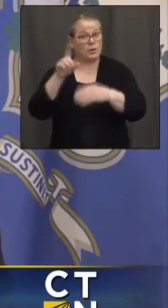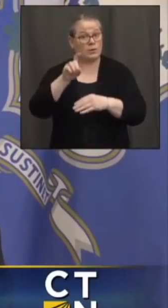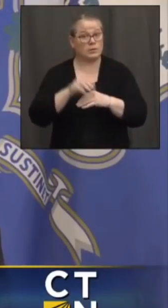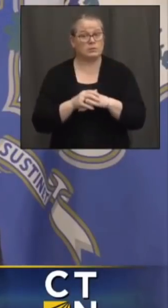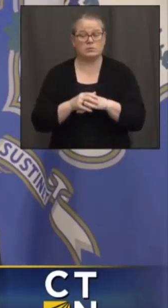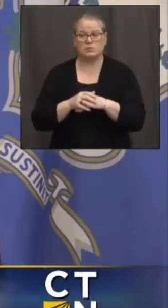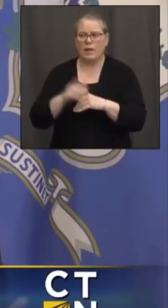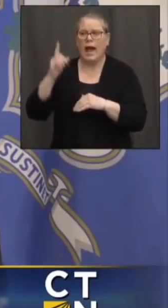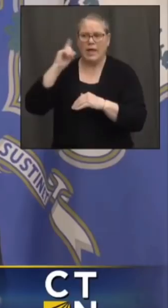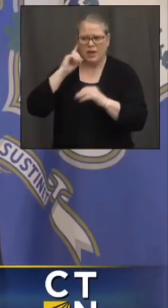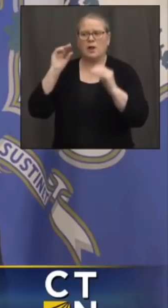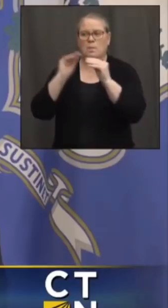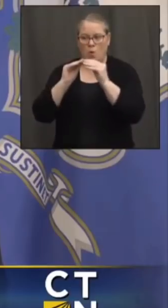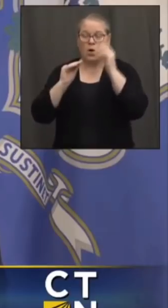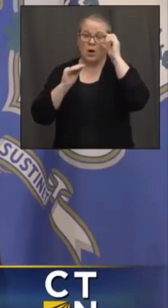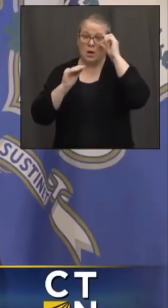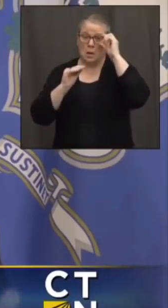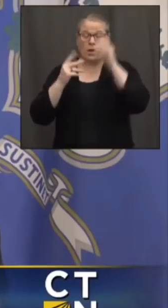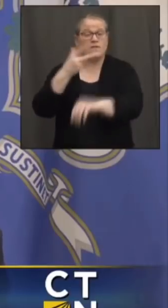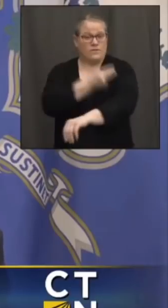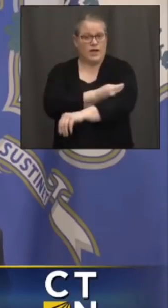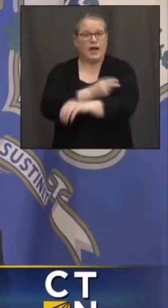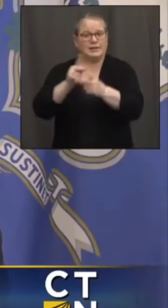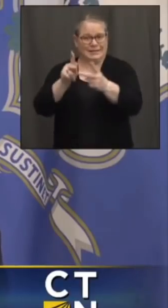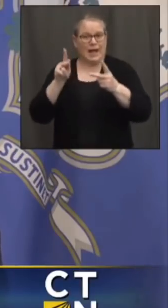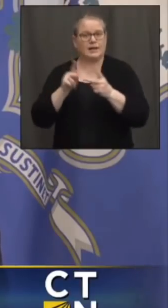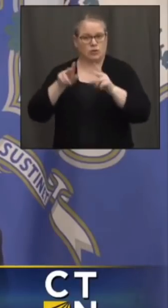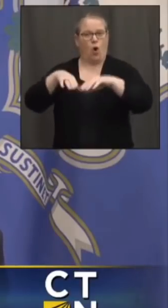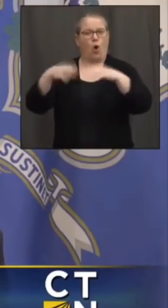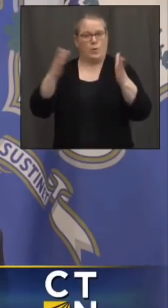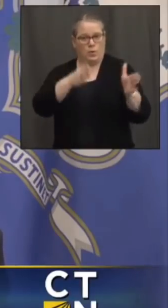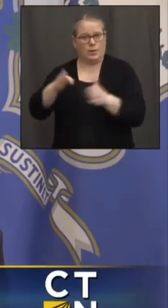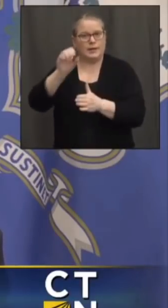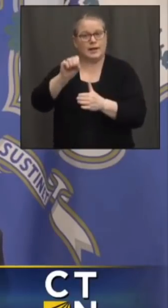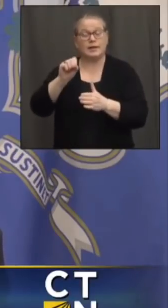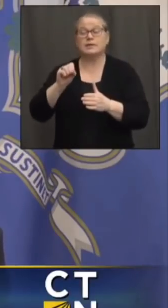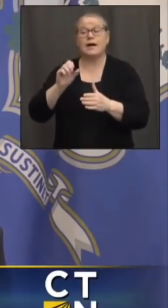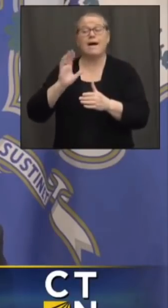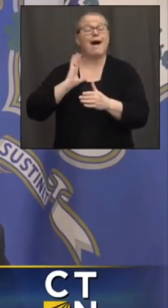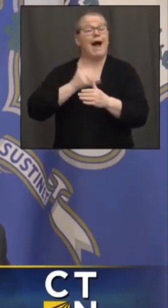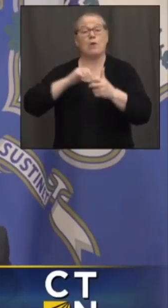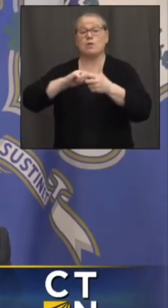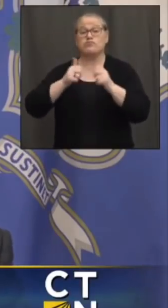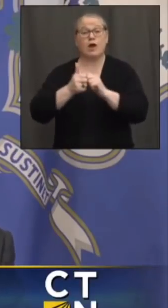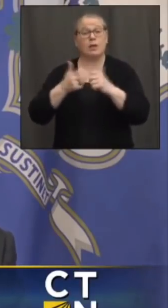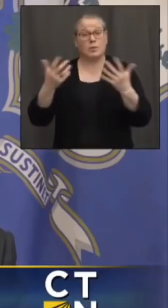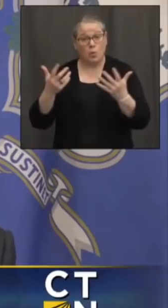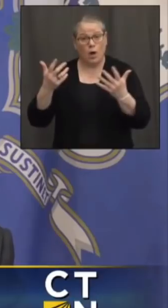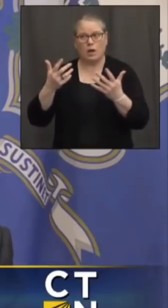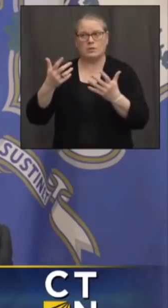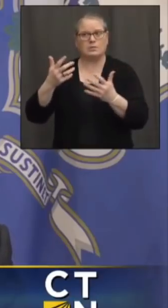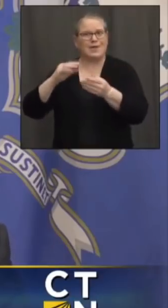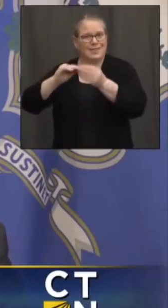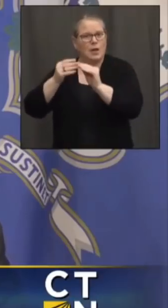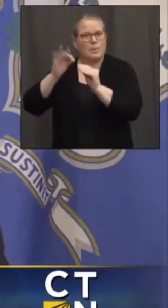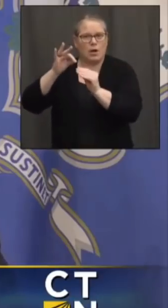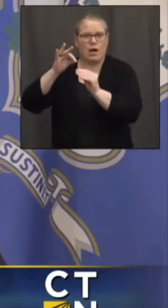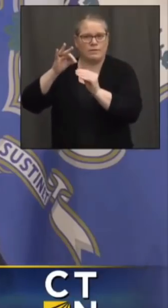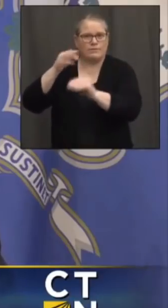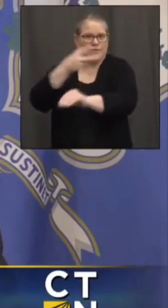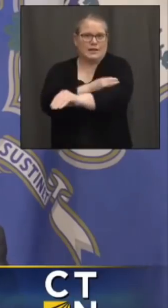Our limitation is not mass vaccination sites. Our limitation is vaccines. And B, as you know, not all the most